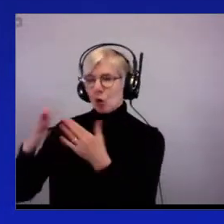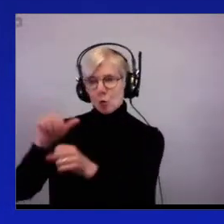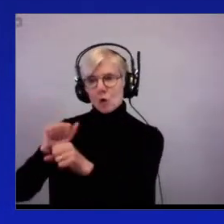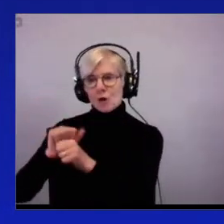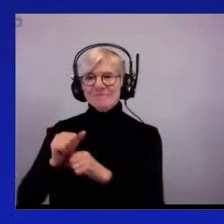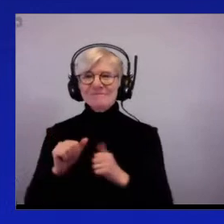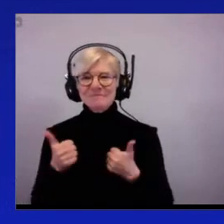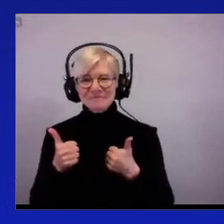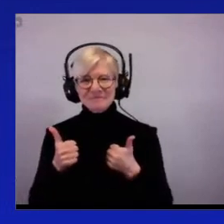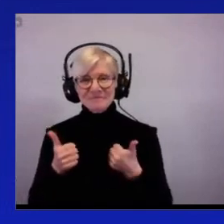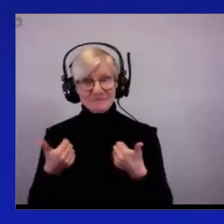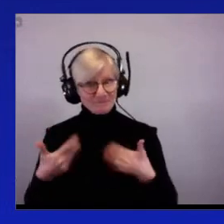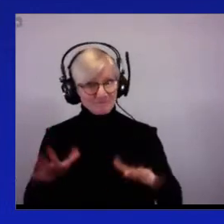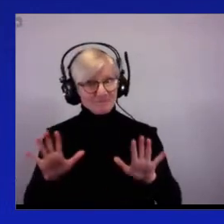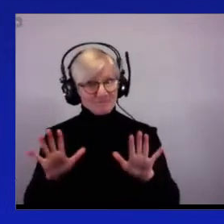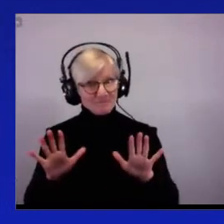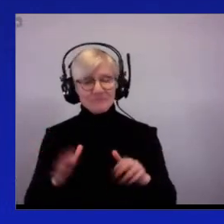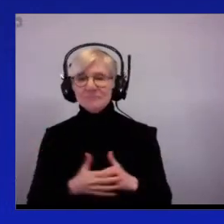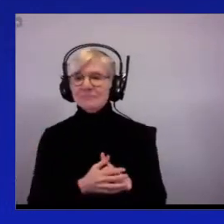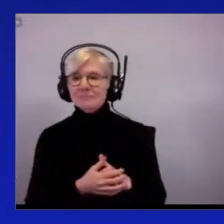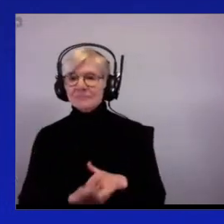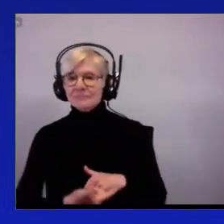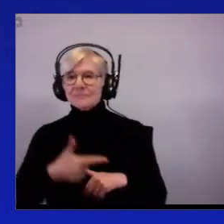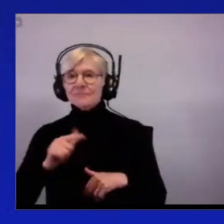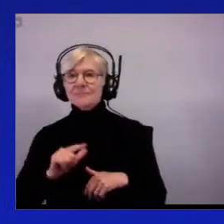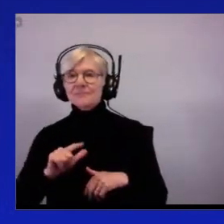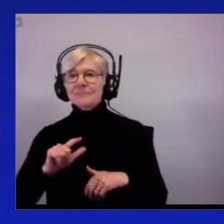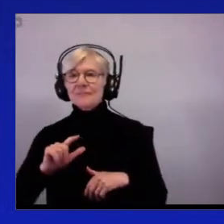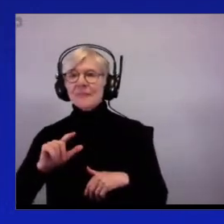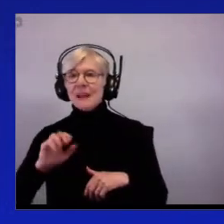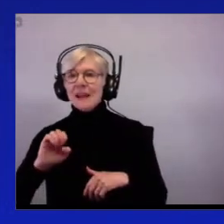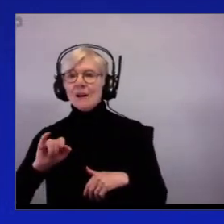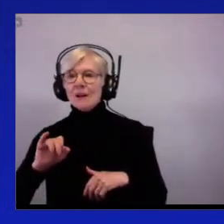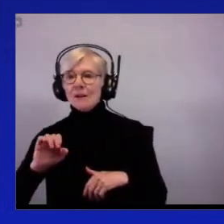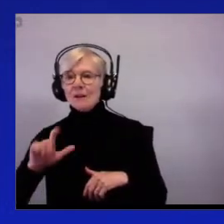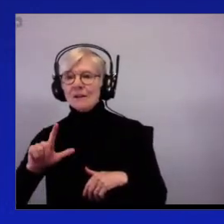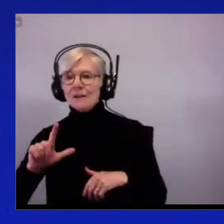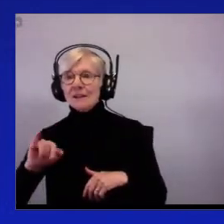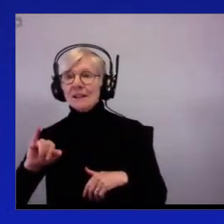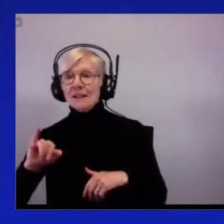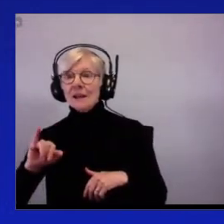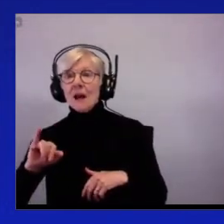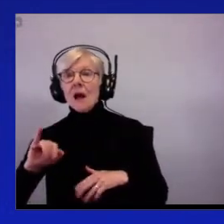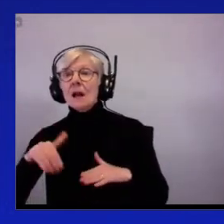Thank you. Thank you, Councillor. Councillor Shirelli.